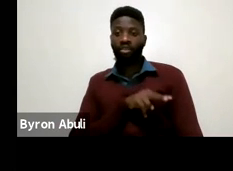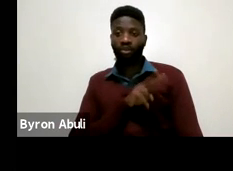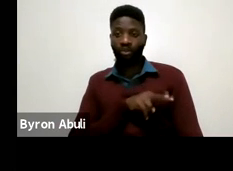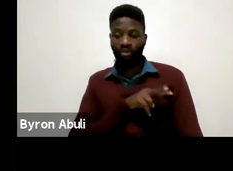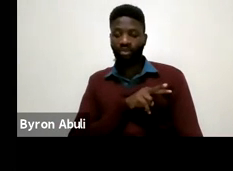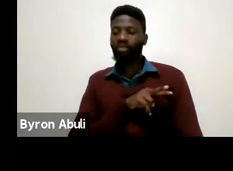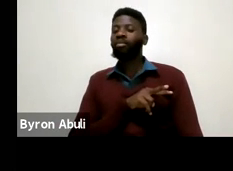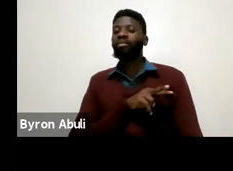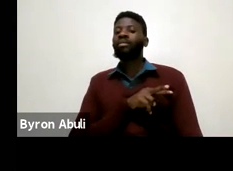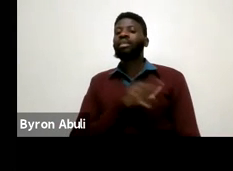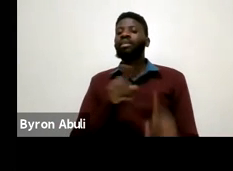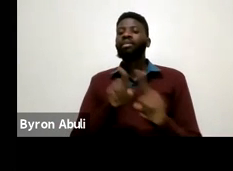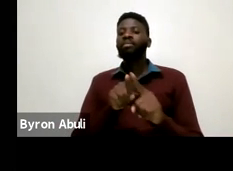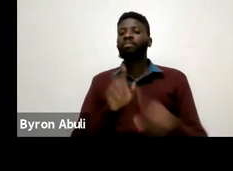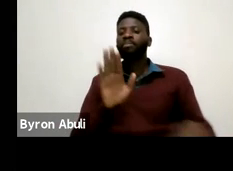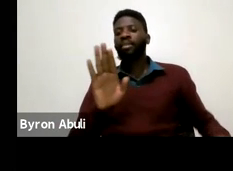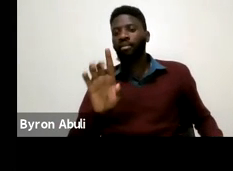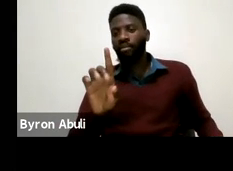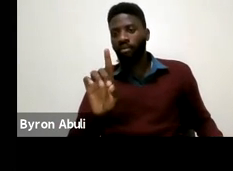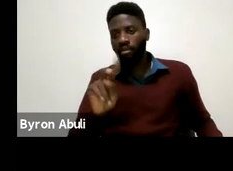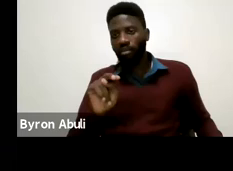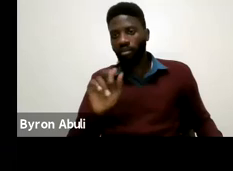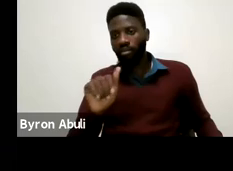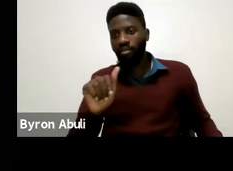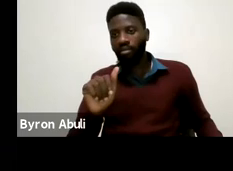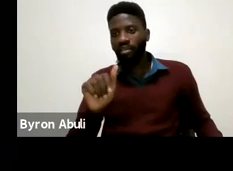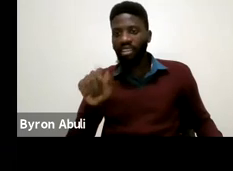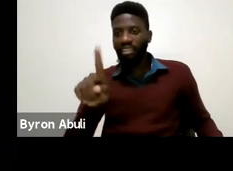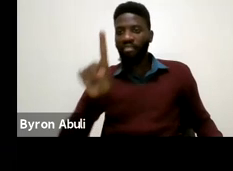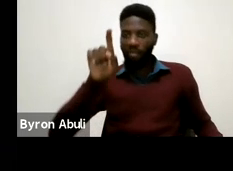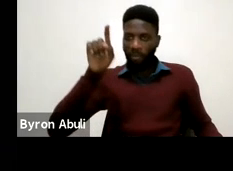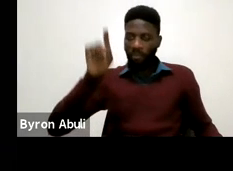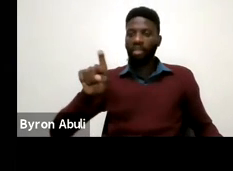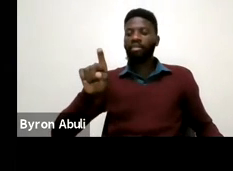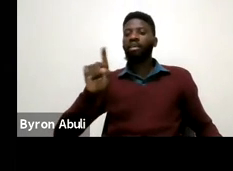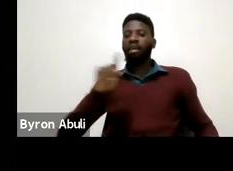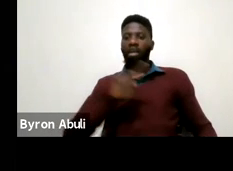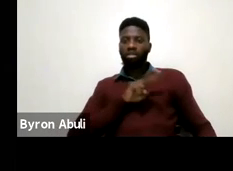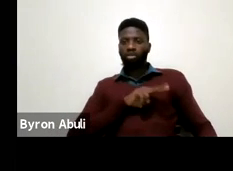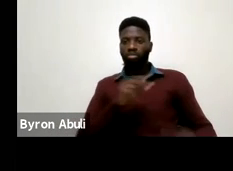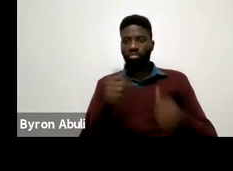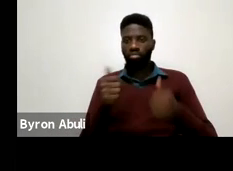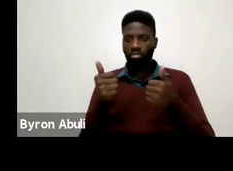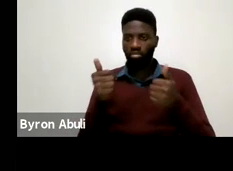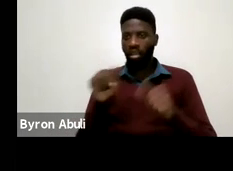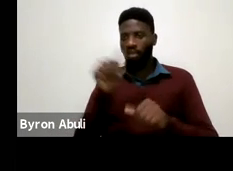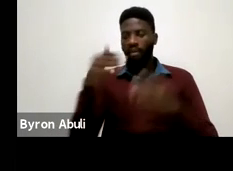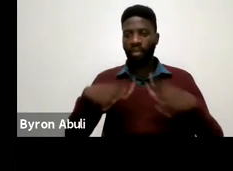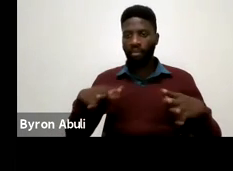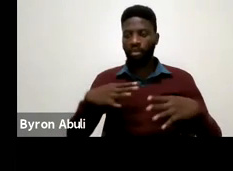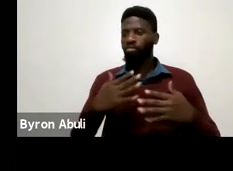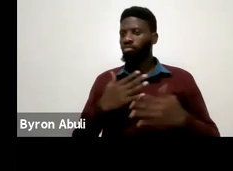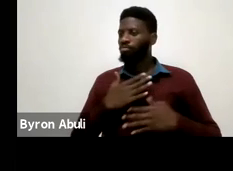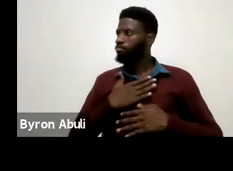DNA. You really need to inculcate a good attitude, an attitude that appreciates others, an attitude